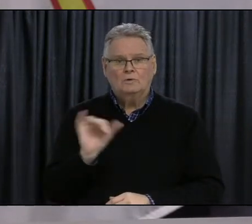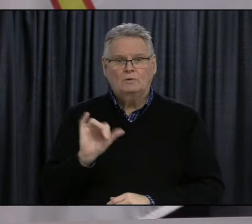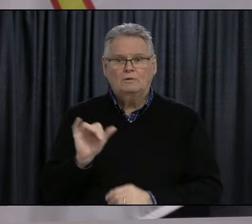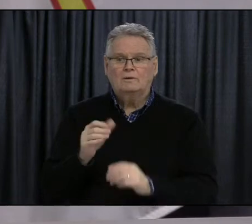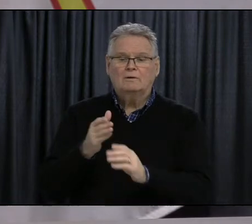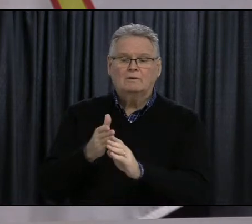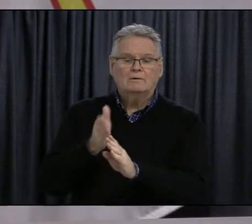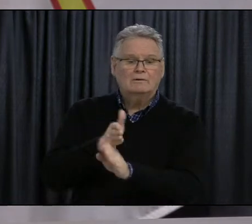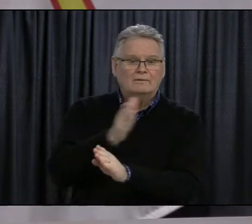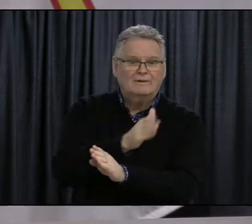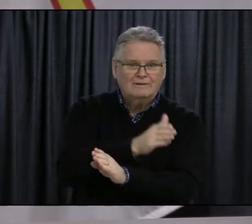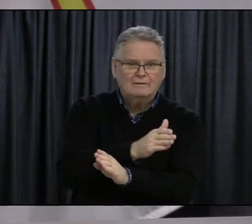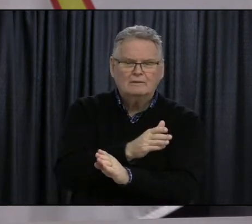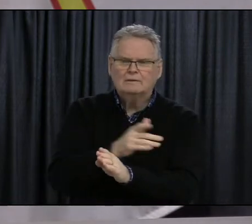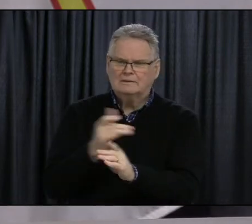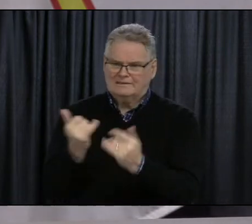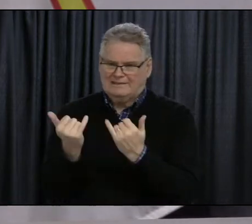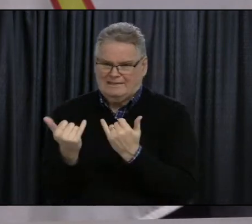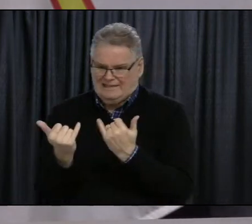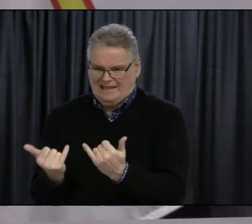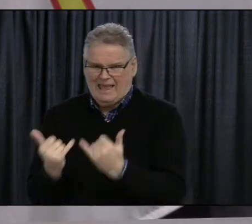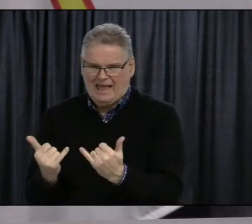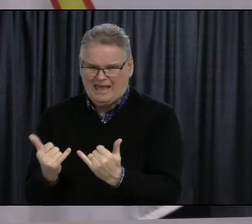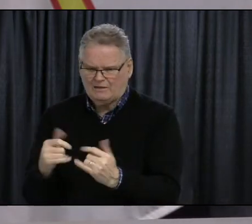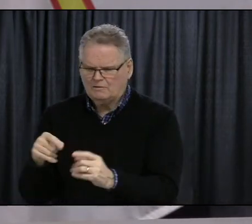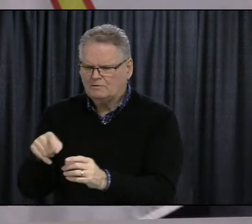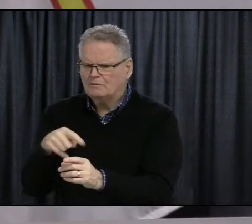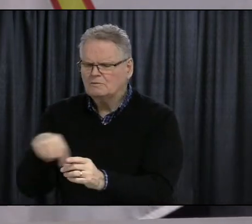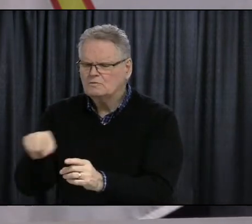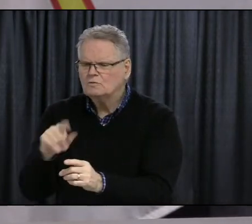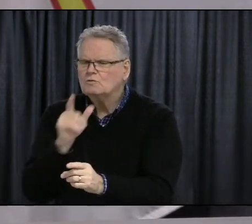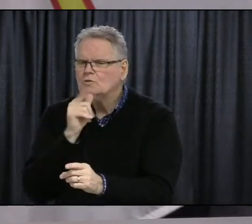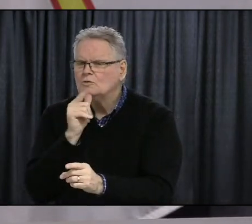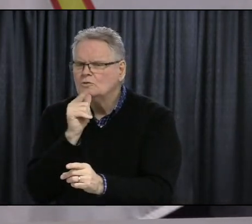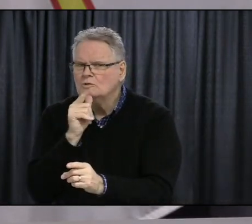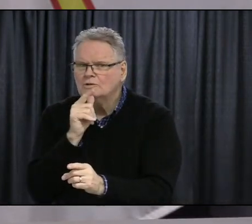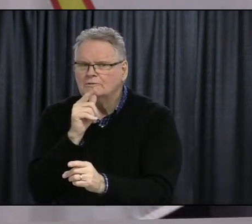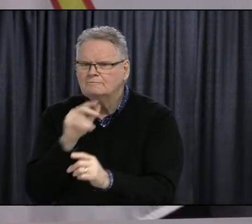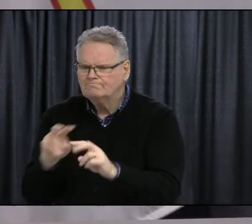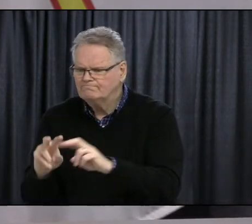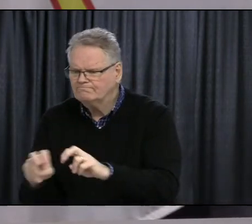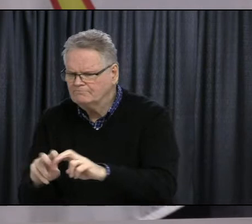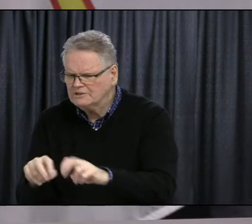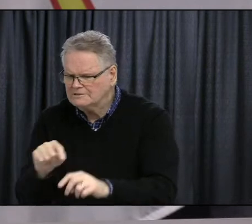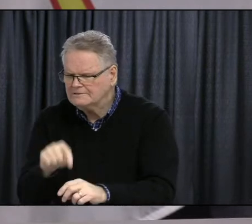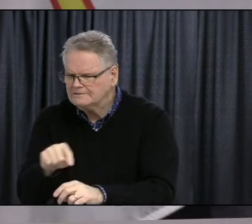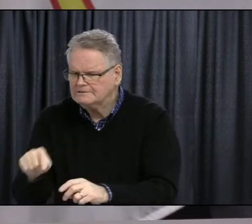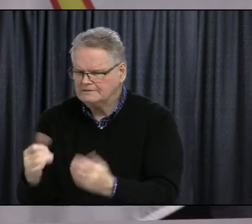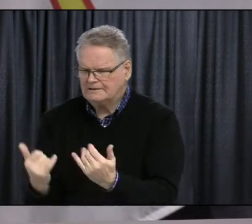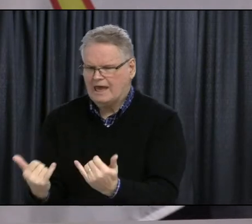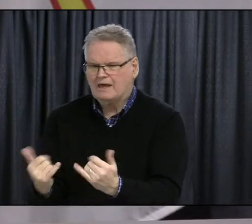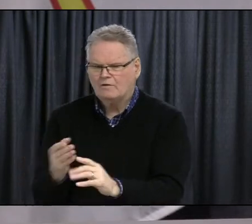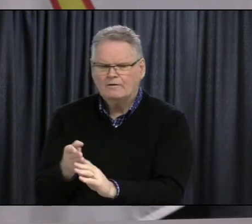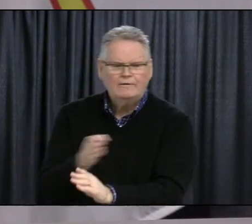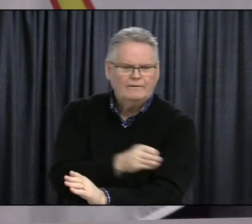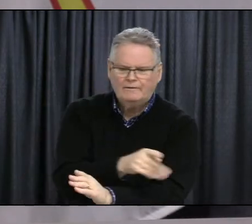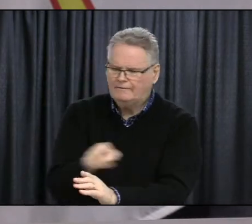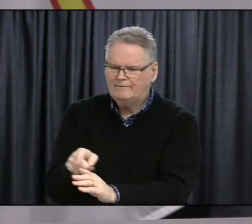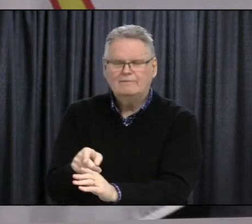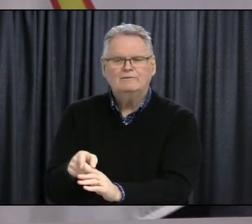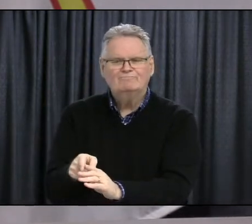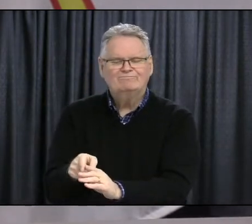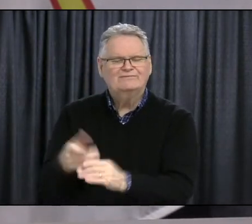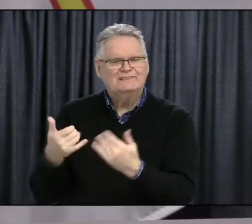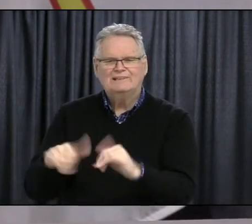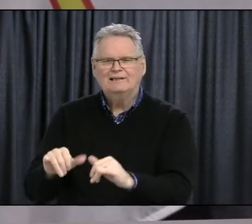infectious period was and to identify any contacts who may be exposed from the case themselves, right? So